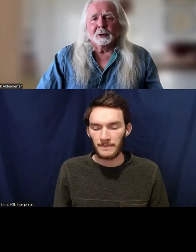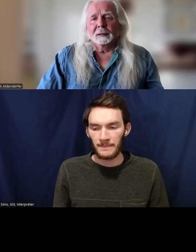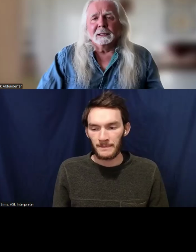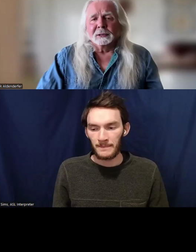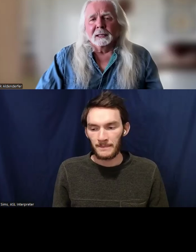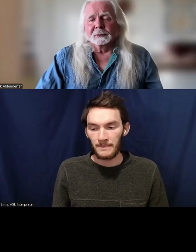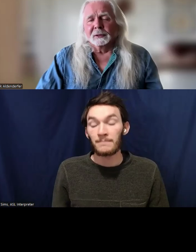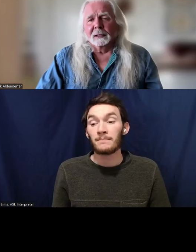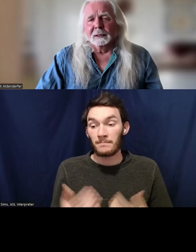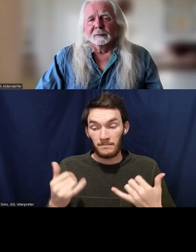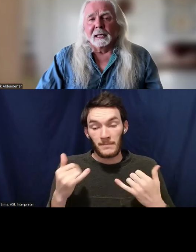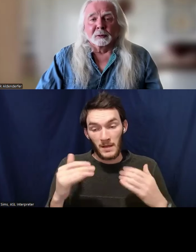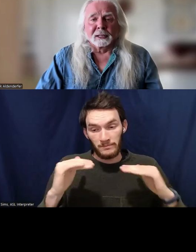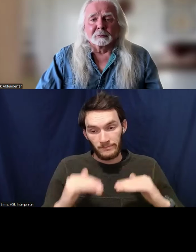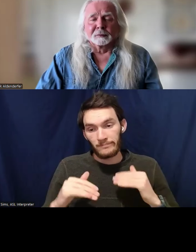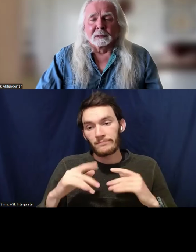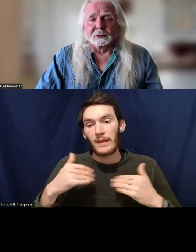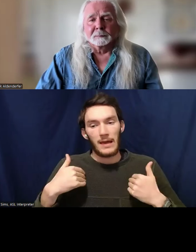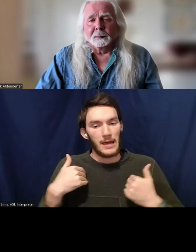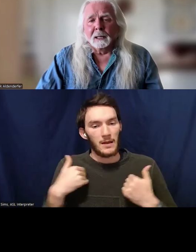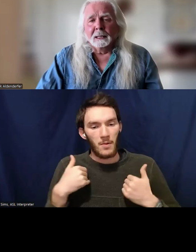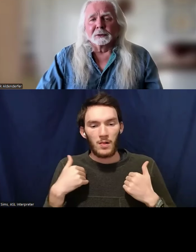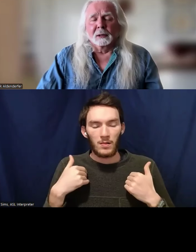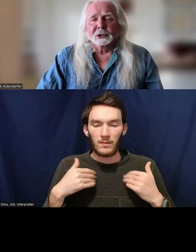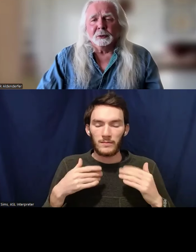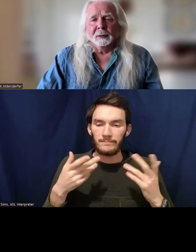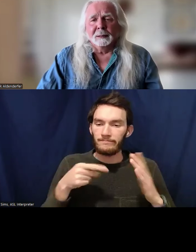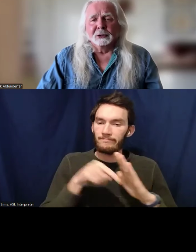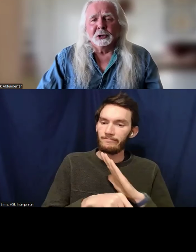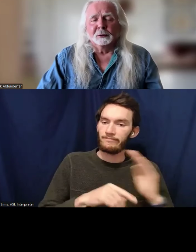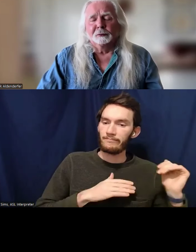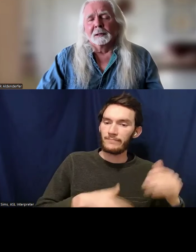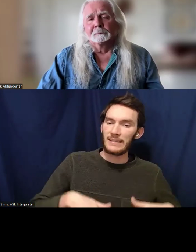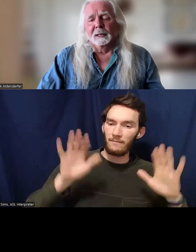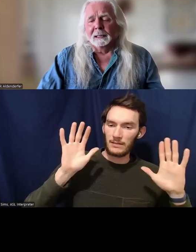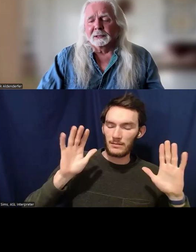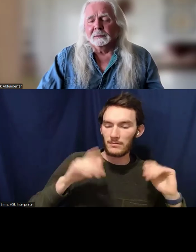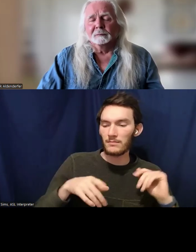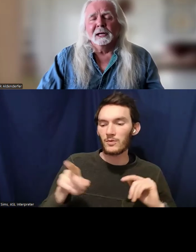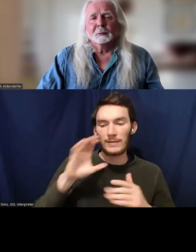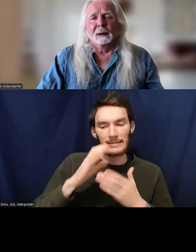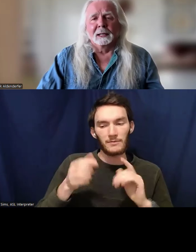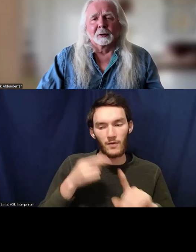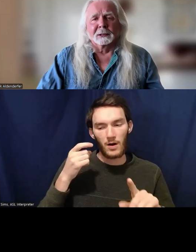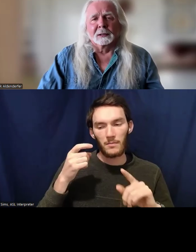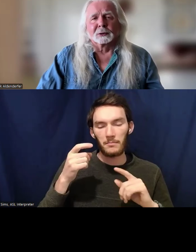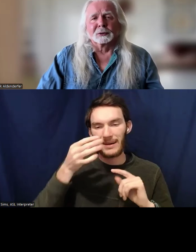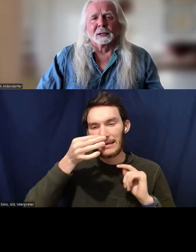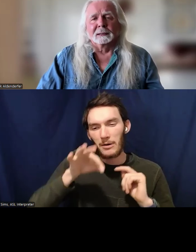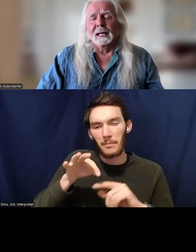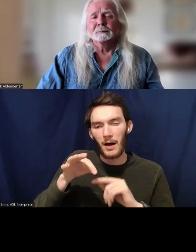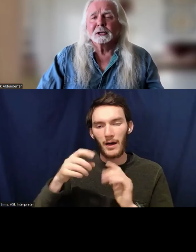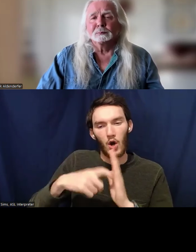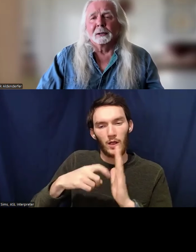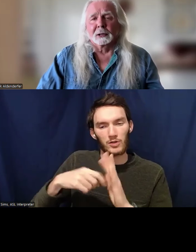Let's turn our attention now to the idea of animal sacrifice. So I show you an image here from a nearby archaeological